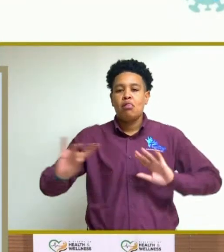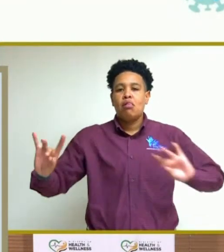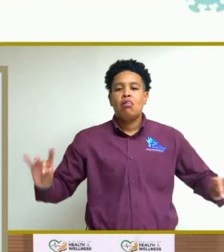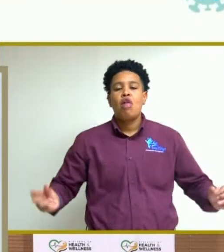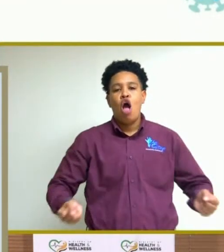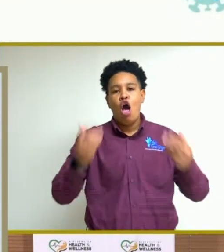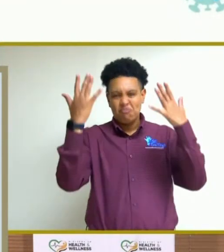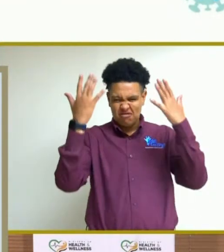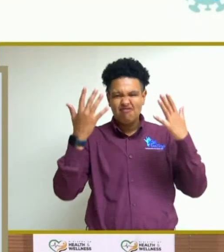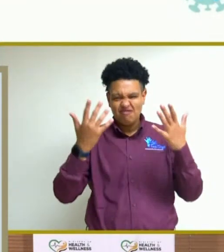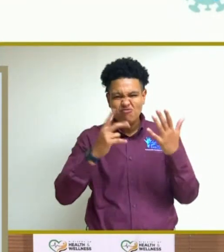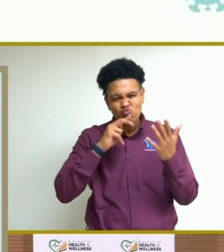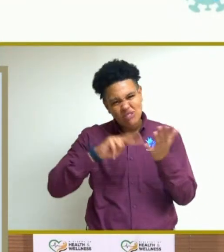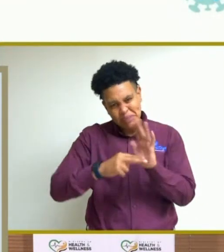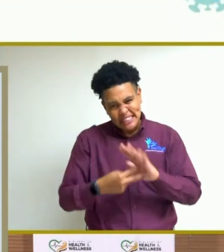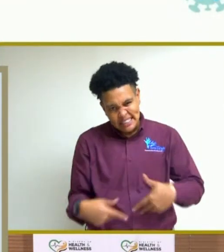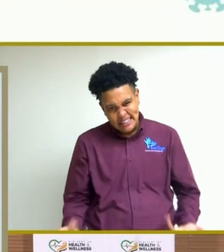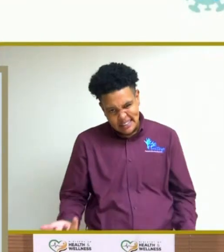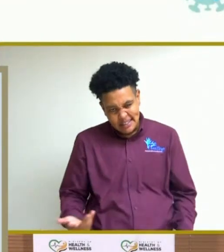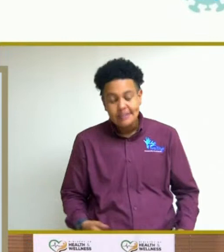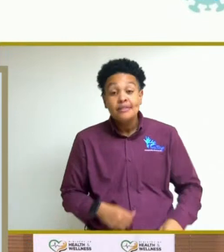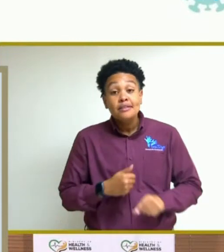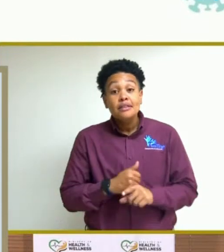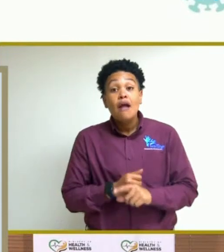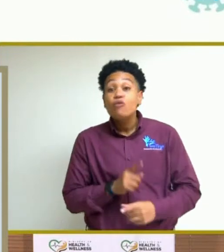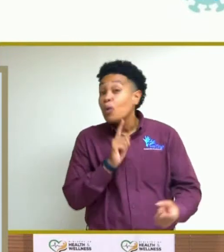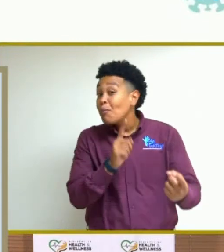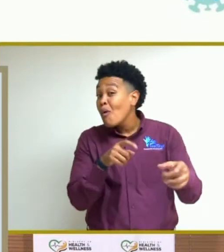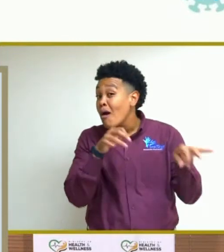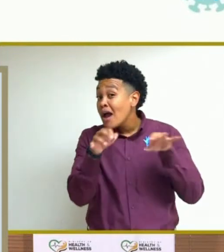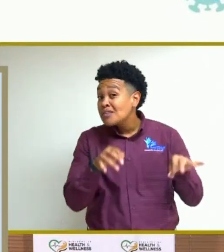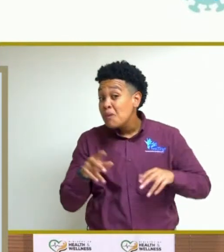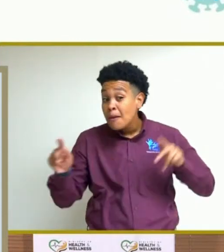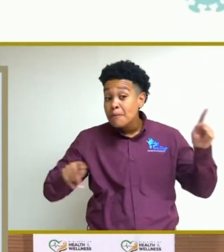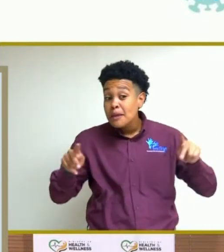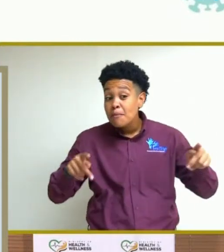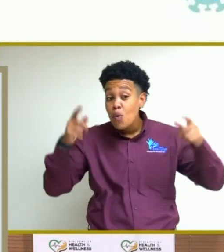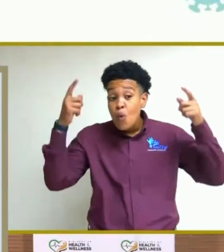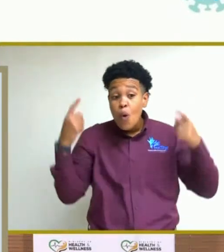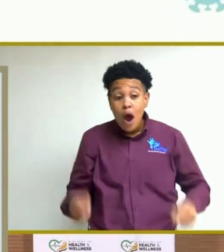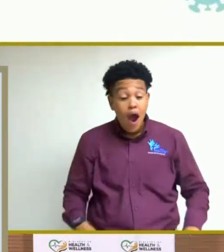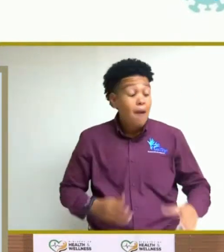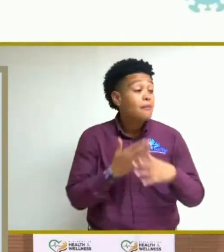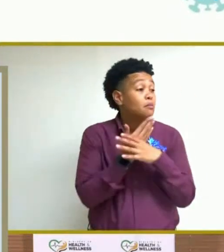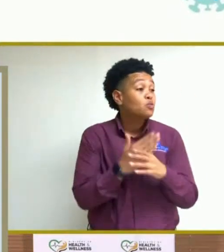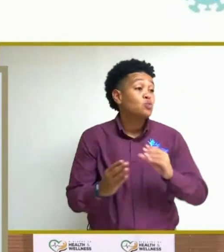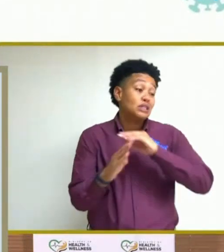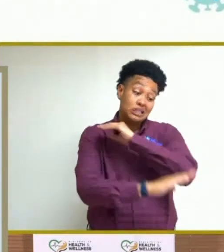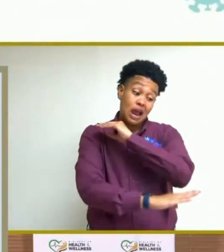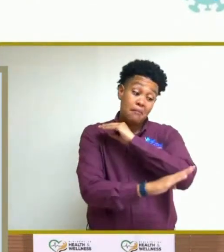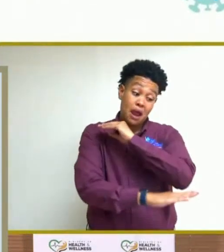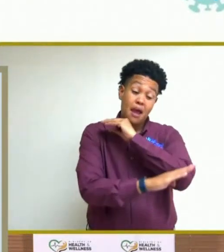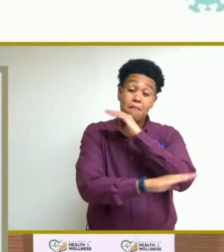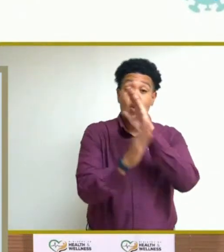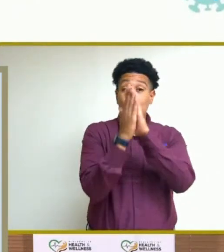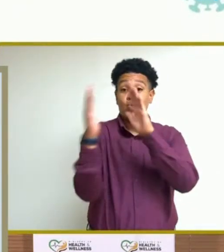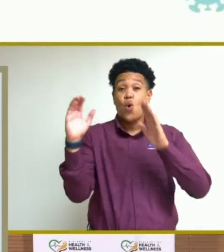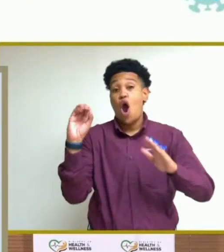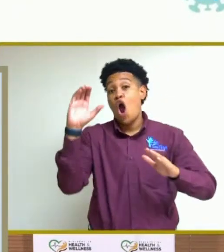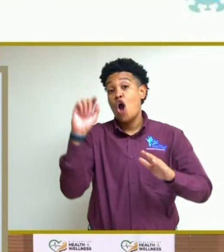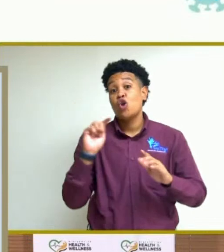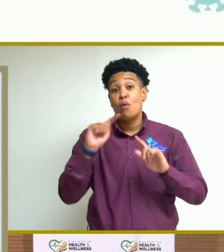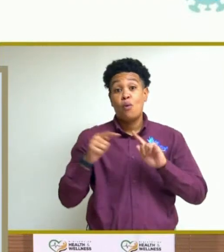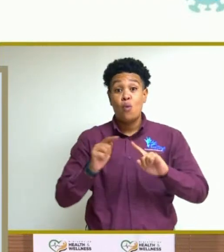again to point out to persons that what happened in between September and October, when